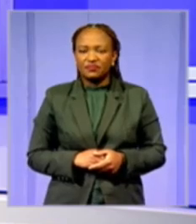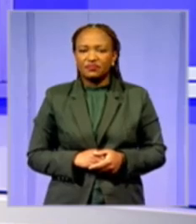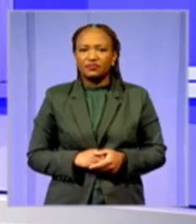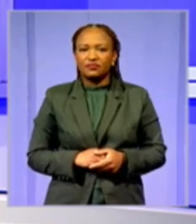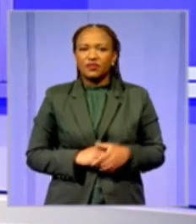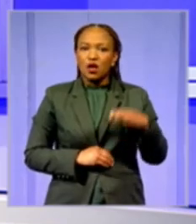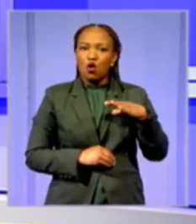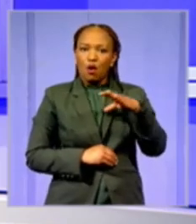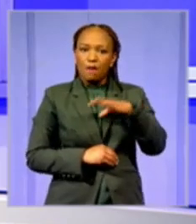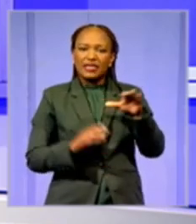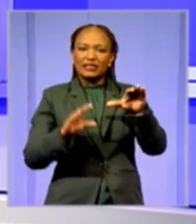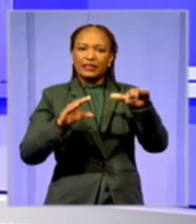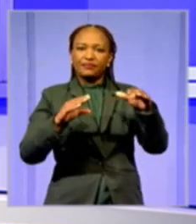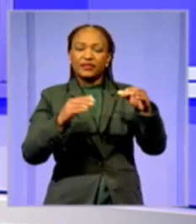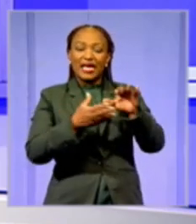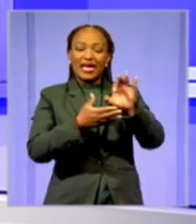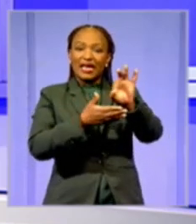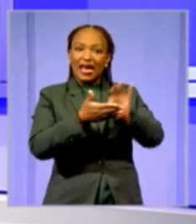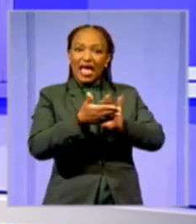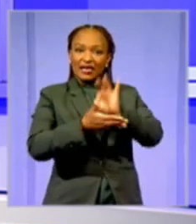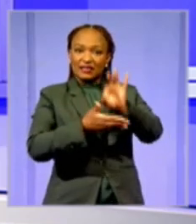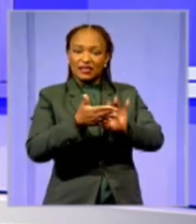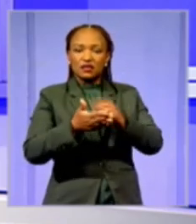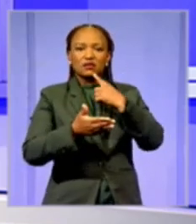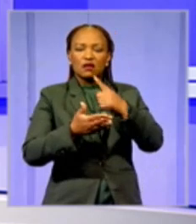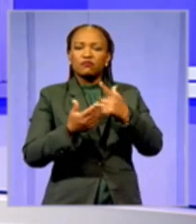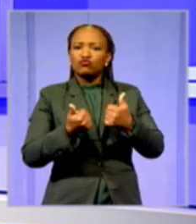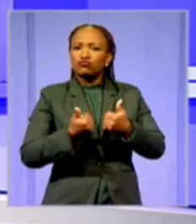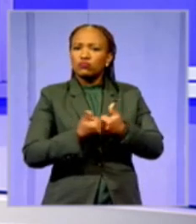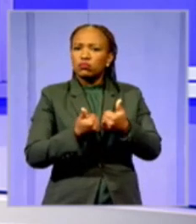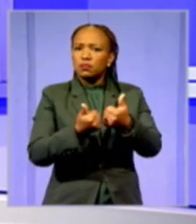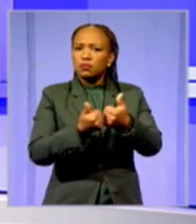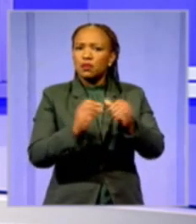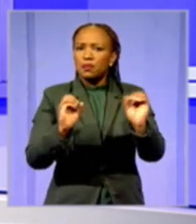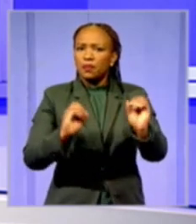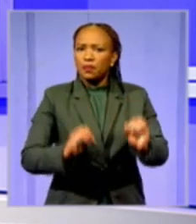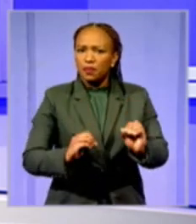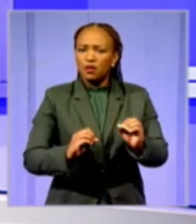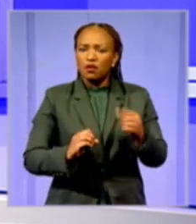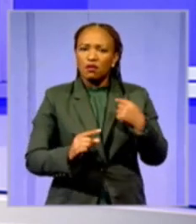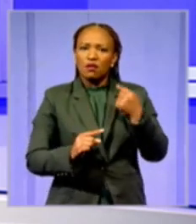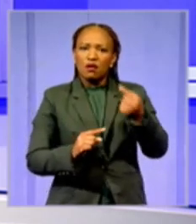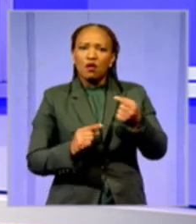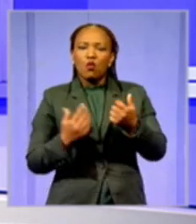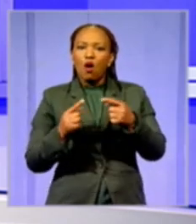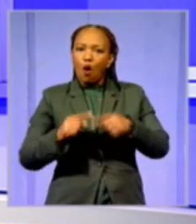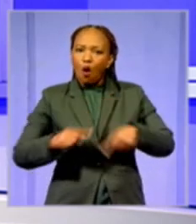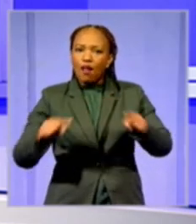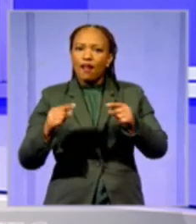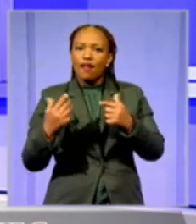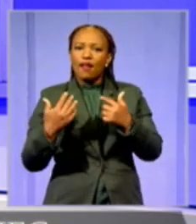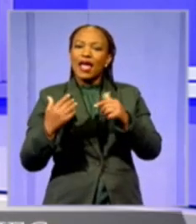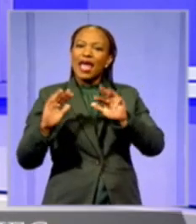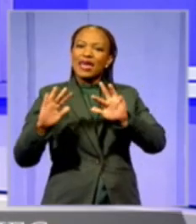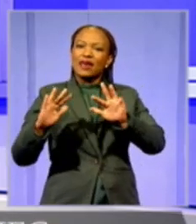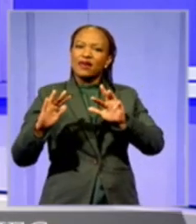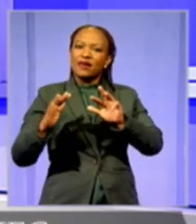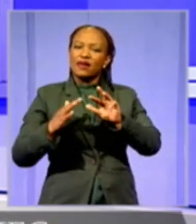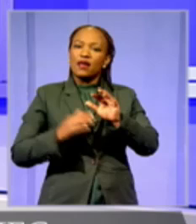Komishene ya ditlhopho ya re ga go dikgwetlo tse di kalo tse di begilweng mo ditlhophong tlaleletso di le 9 tse di neng di tshwerwe ka la boraro